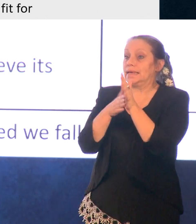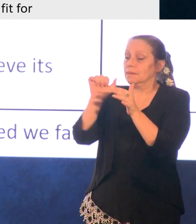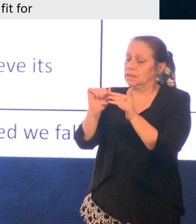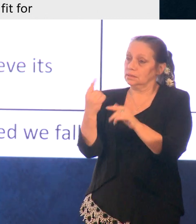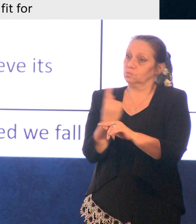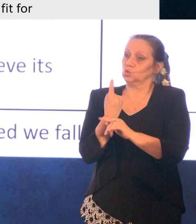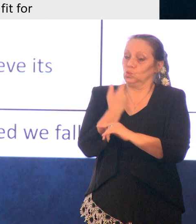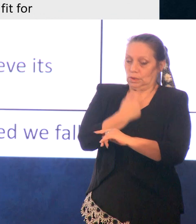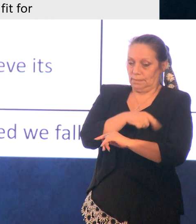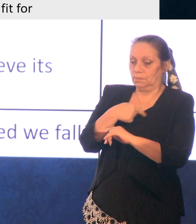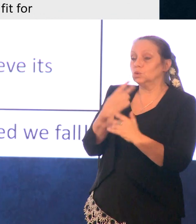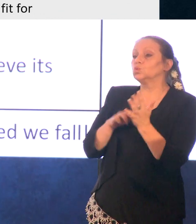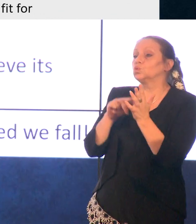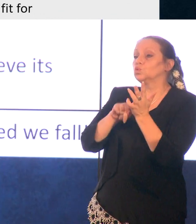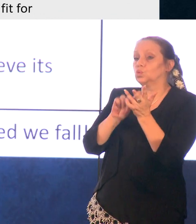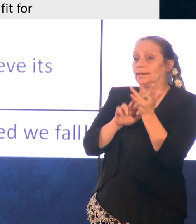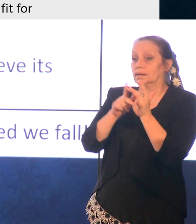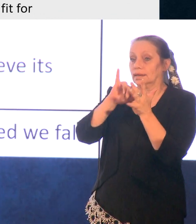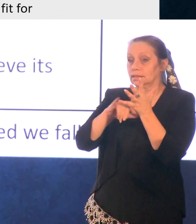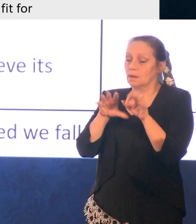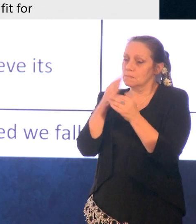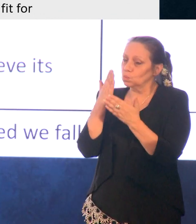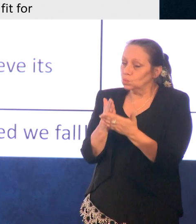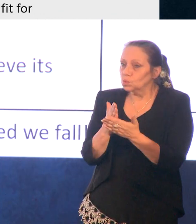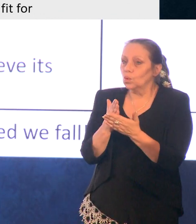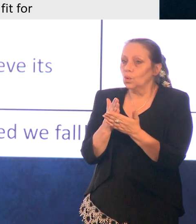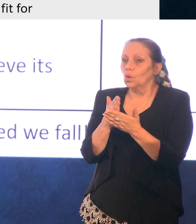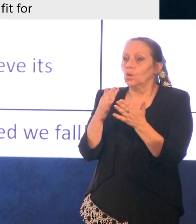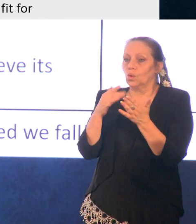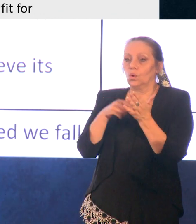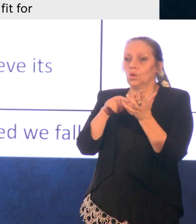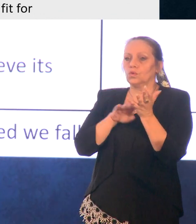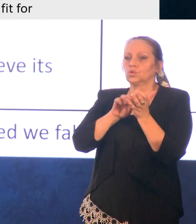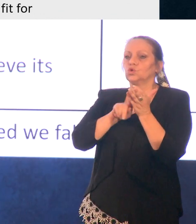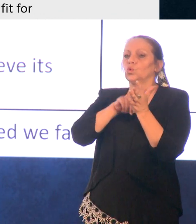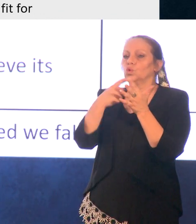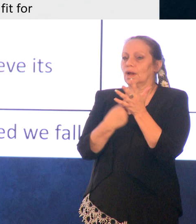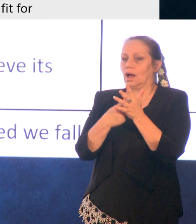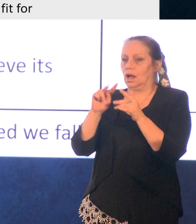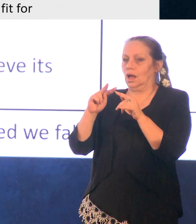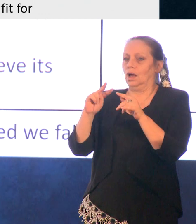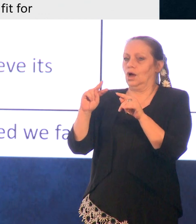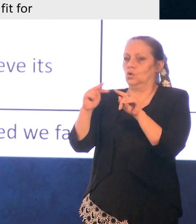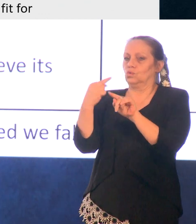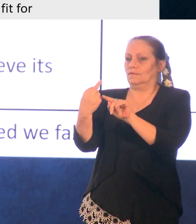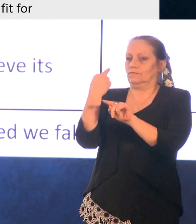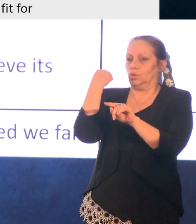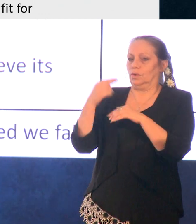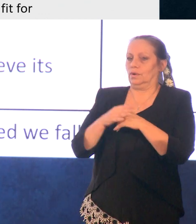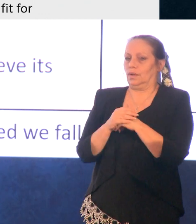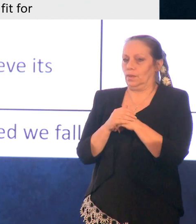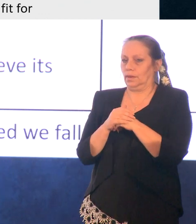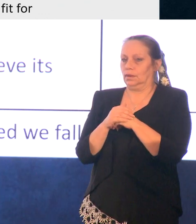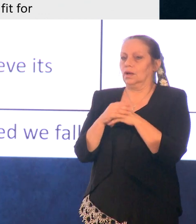the NDIS and to ensure that the Tune Review delivers recommendations that are going to actually